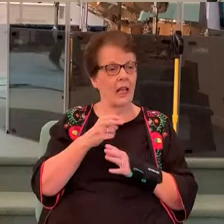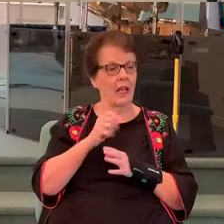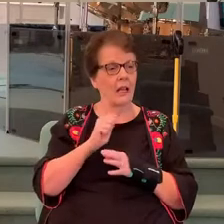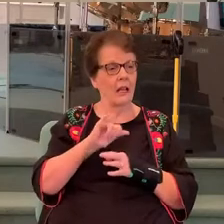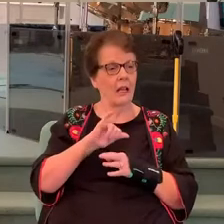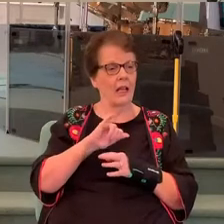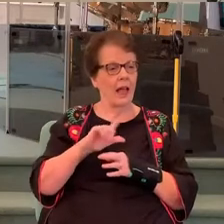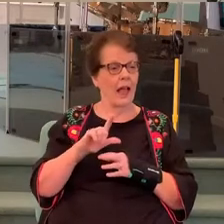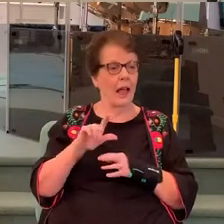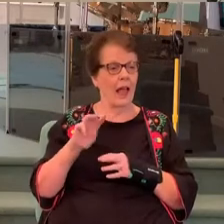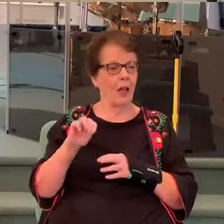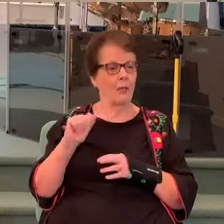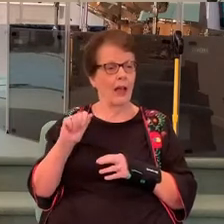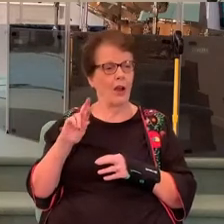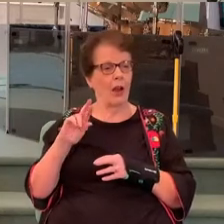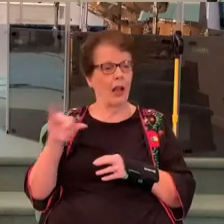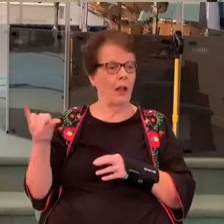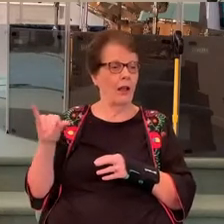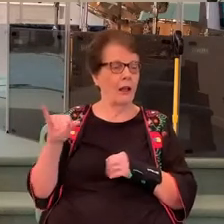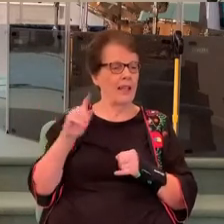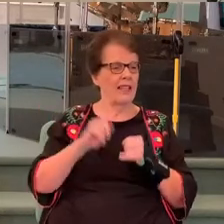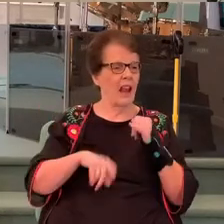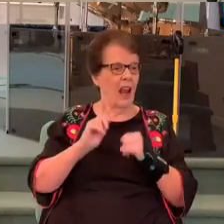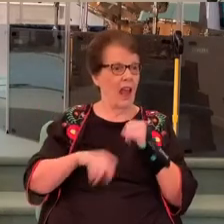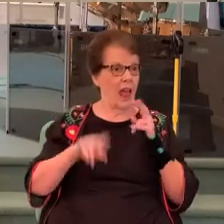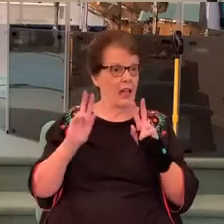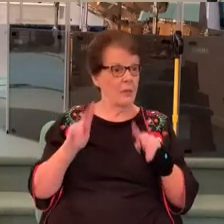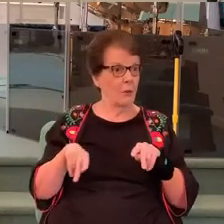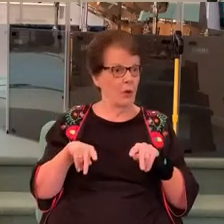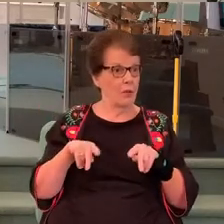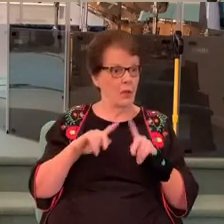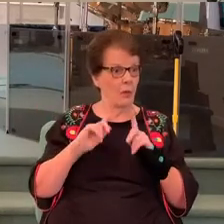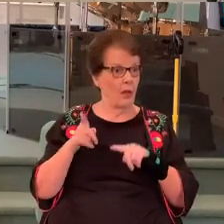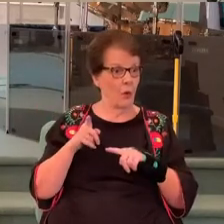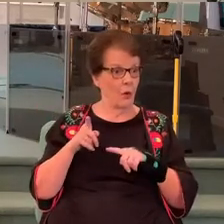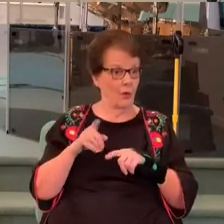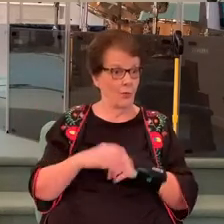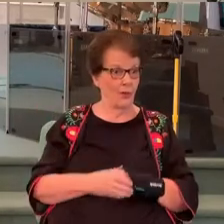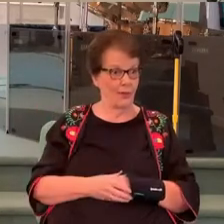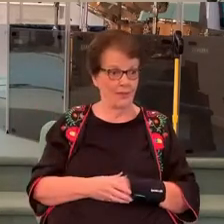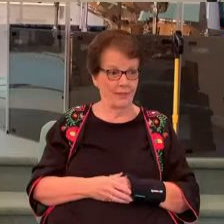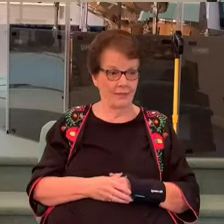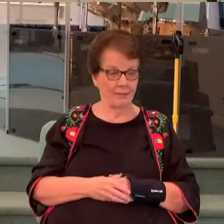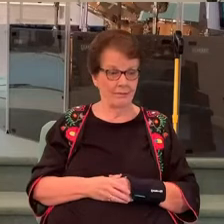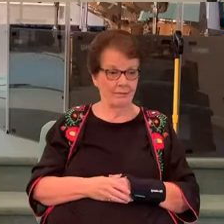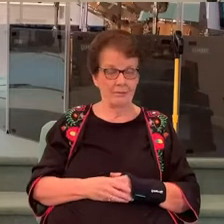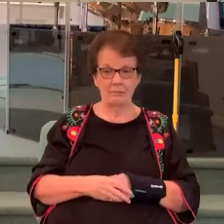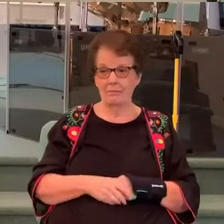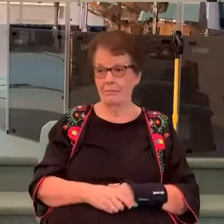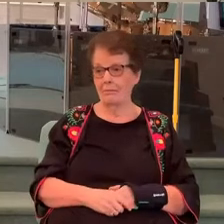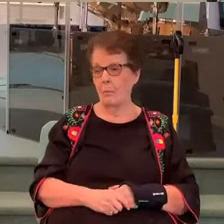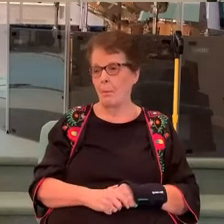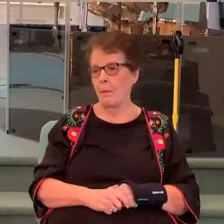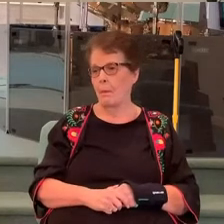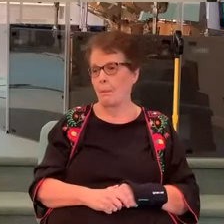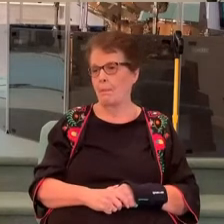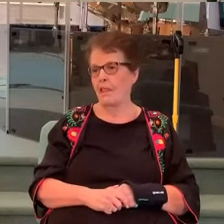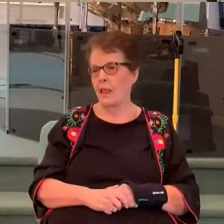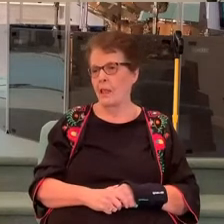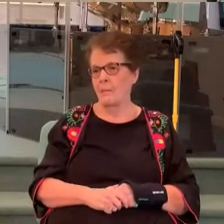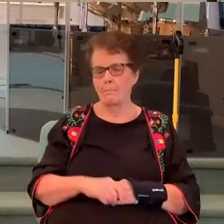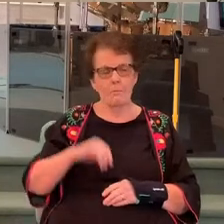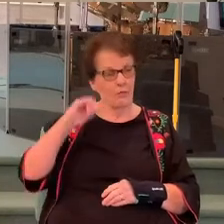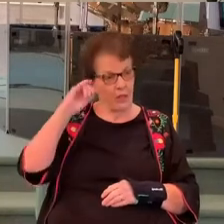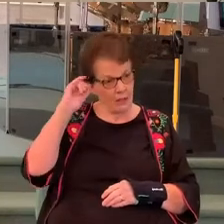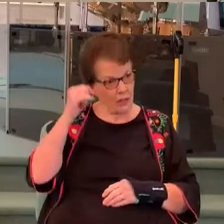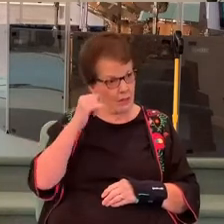when I'm really in a bind. Why should I tell him how much I appreciate his unmerited favor in my life? And James says, if